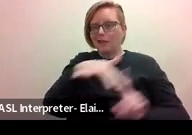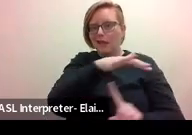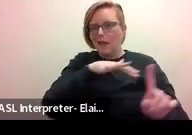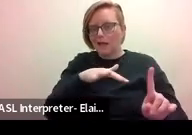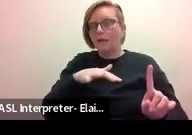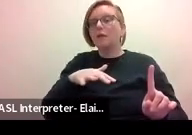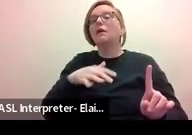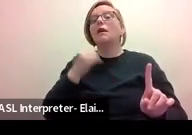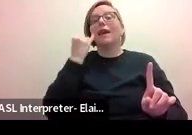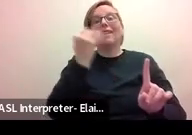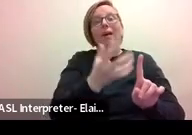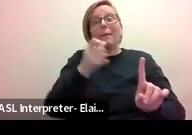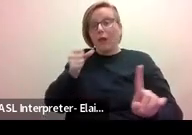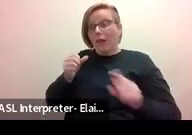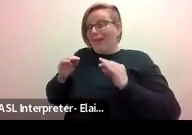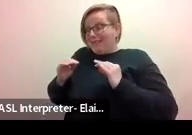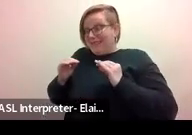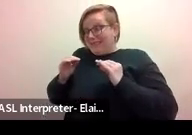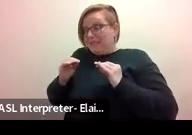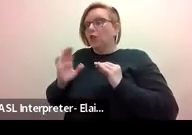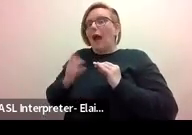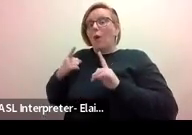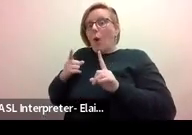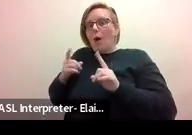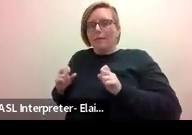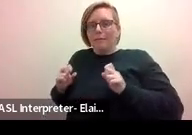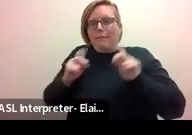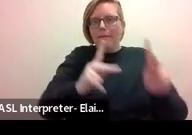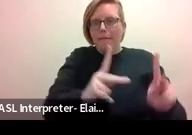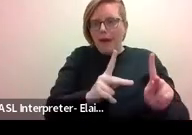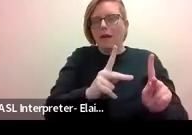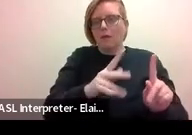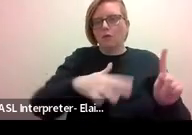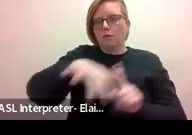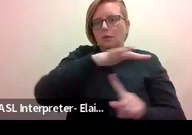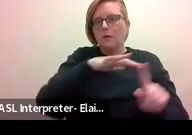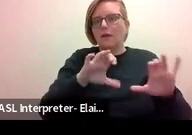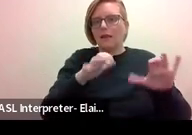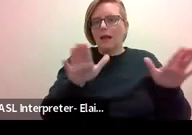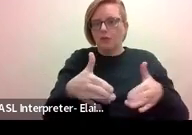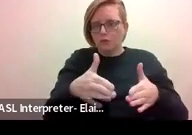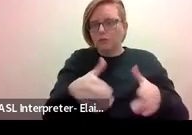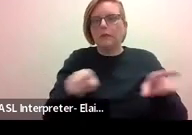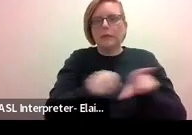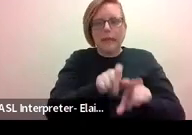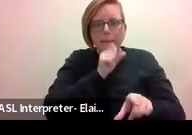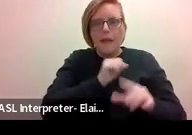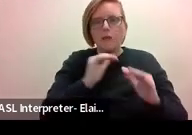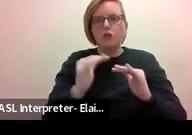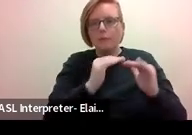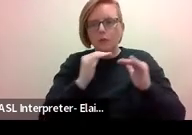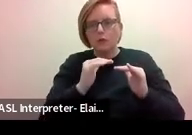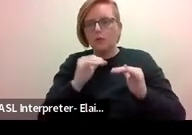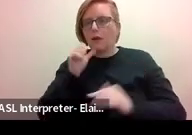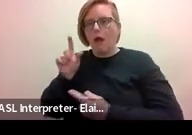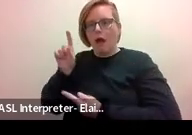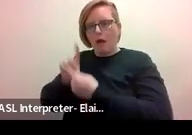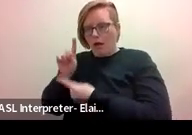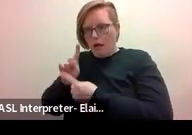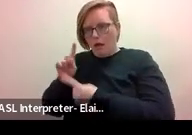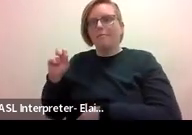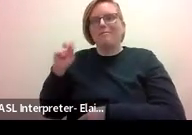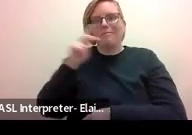to that general ed setting and having them participate with their same age peers. And then it goes all the